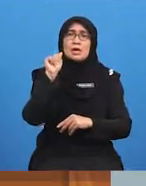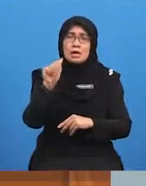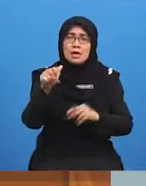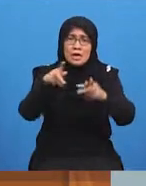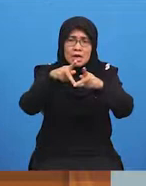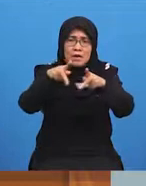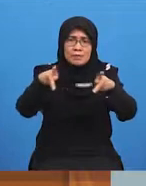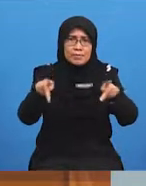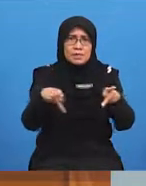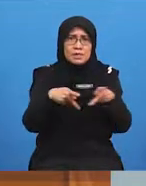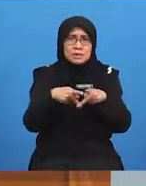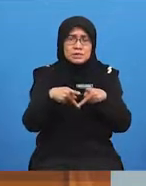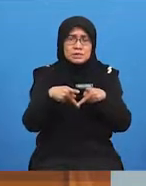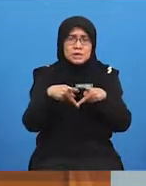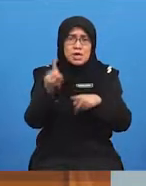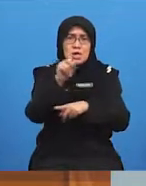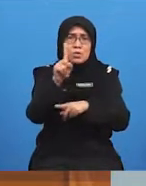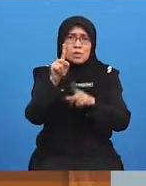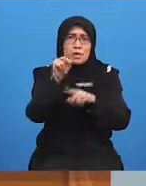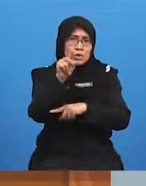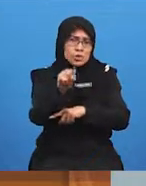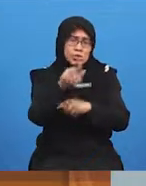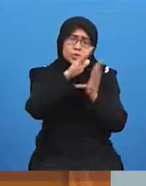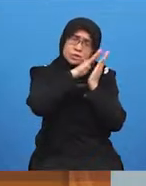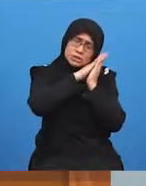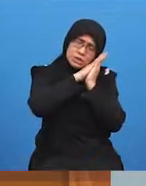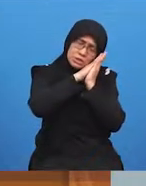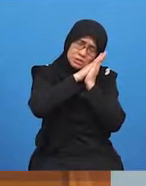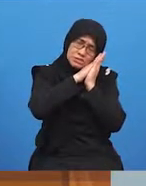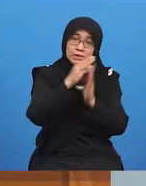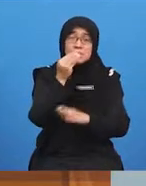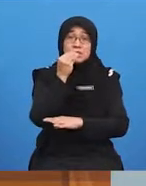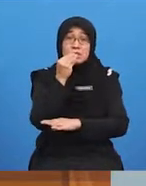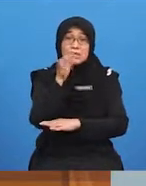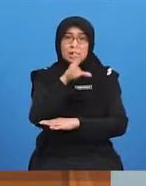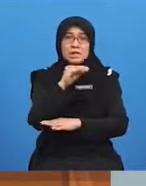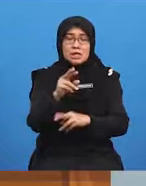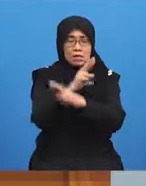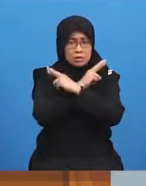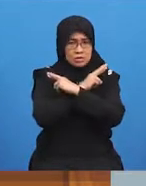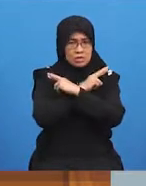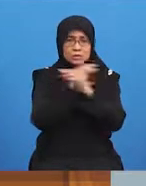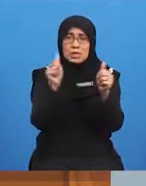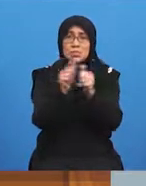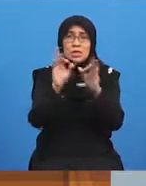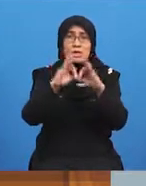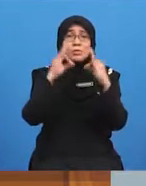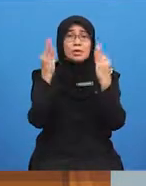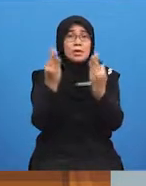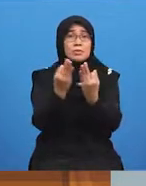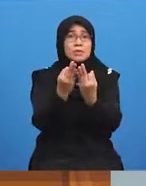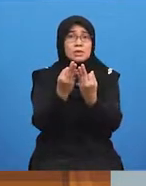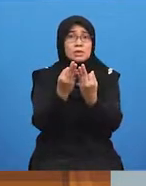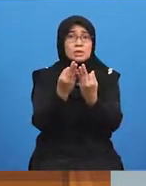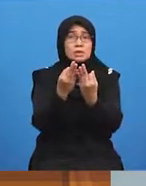you sleep, eat, and relax with your family. I am also a place where you